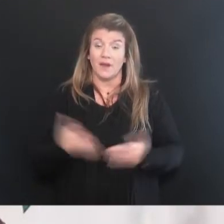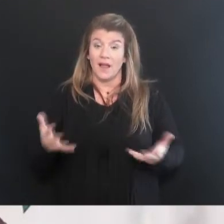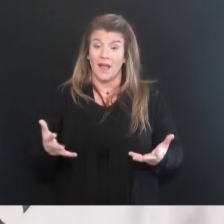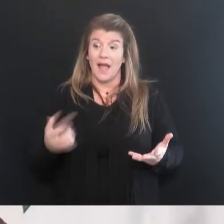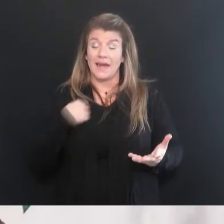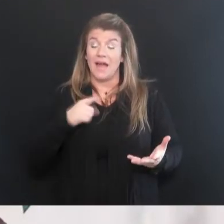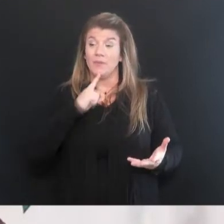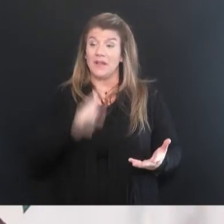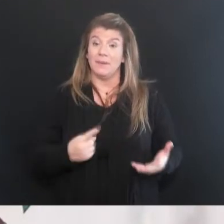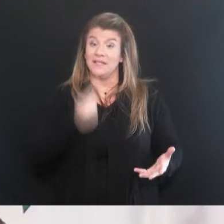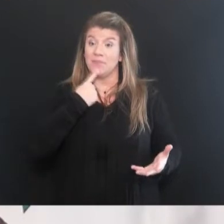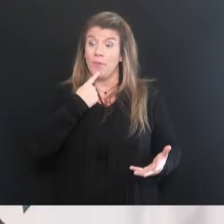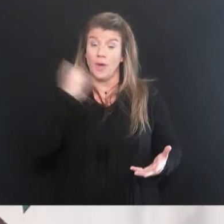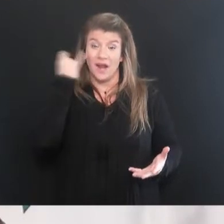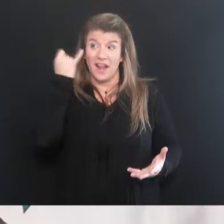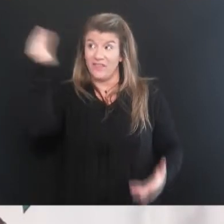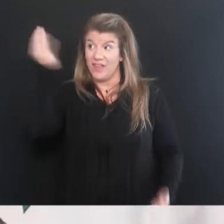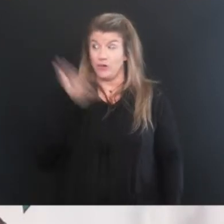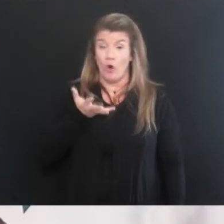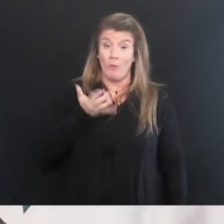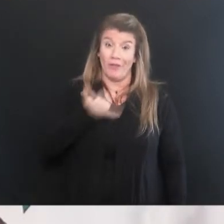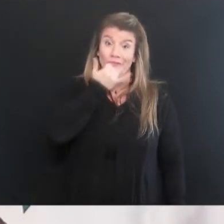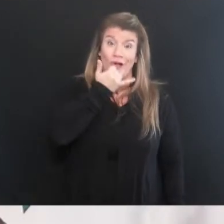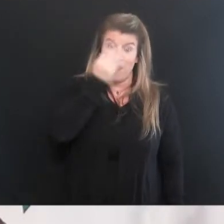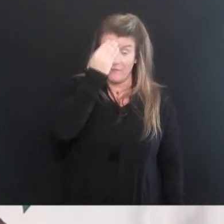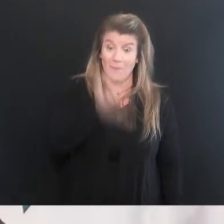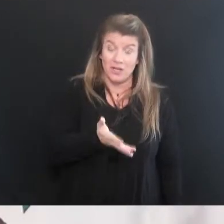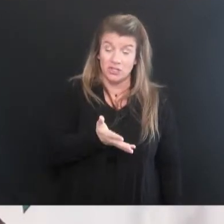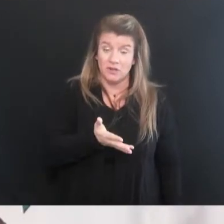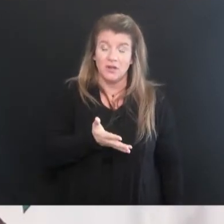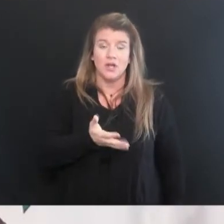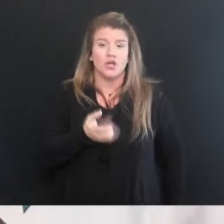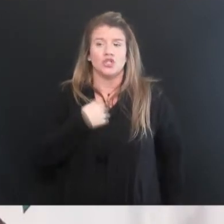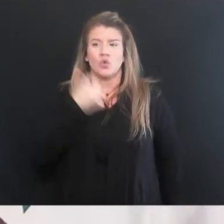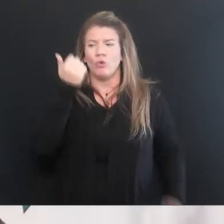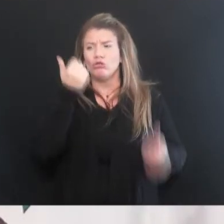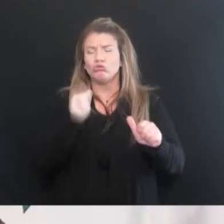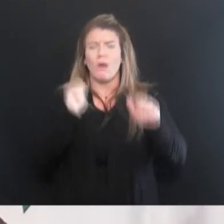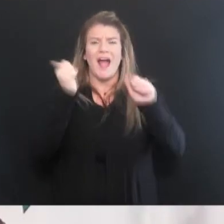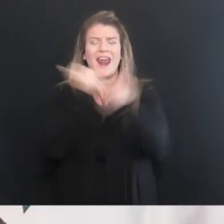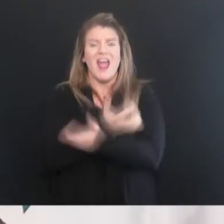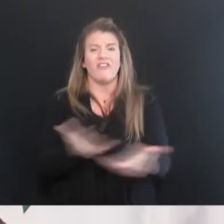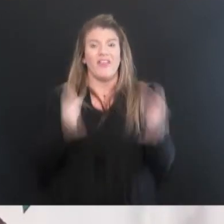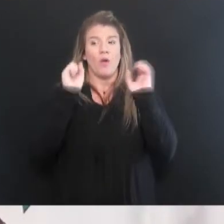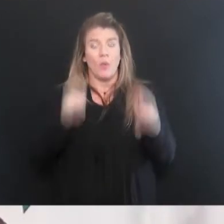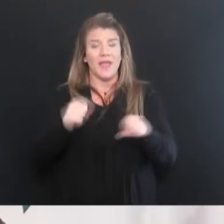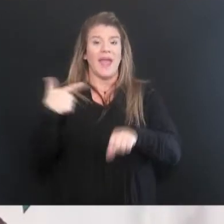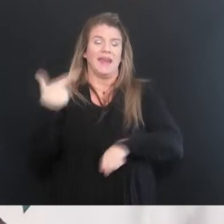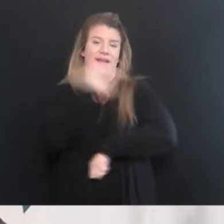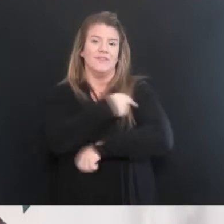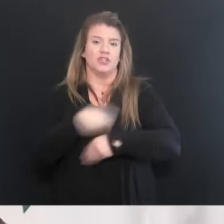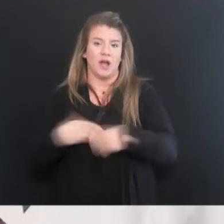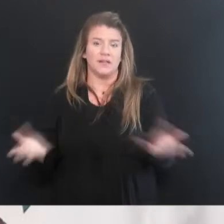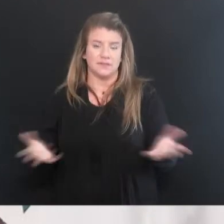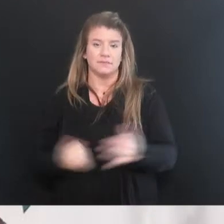grossly disappointed if I'm told anything but the truth. And so we're trying every way under the sun to get these shots in people's